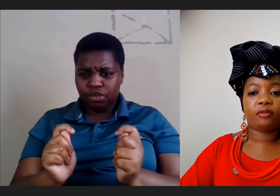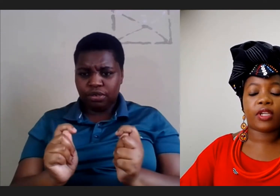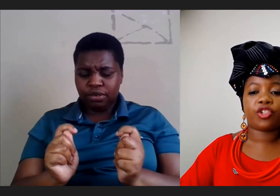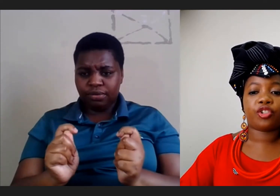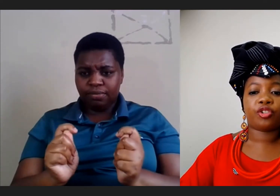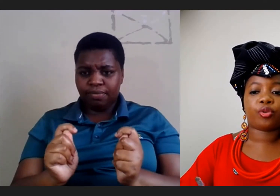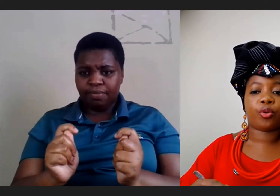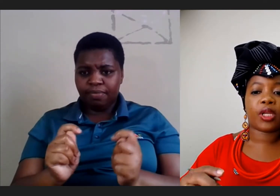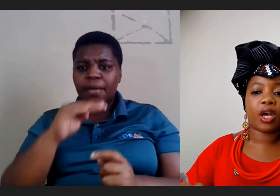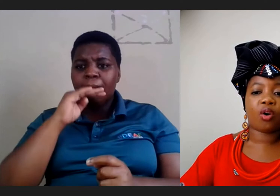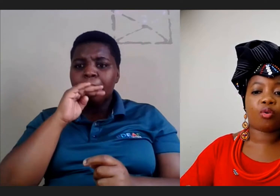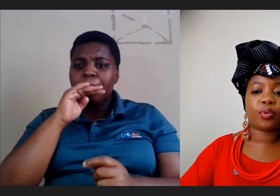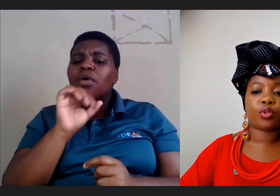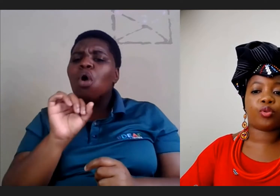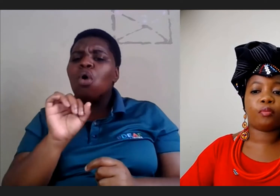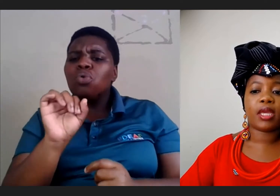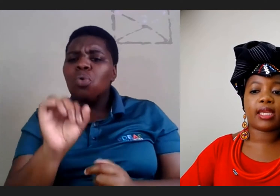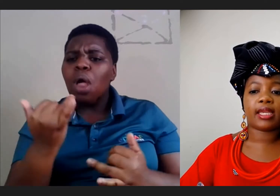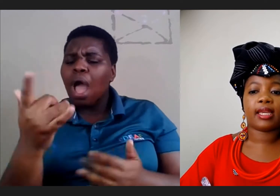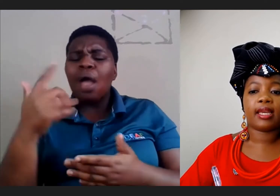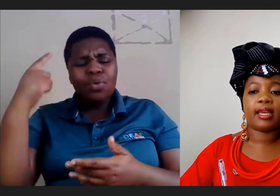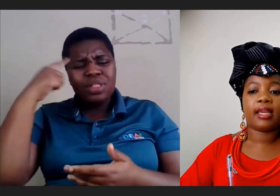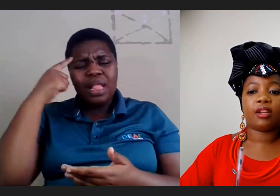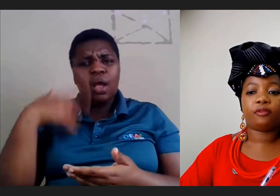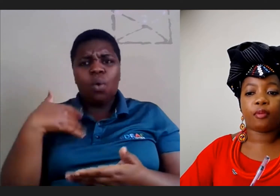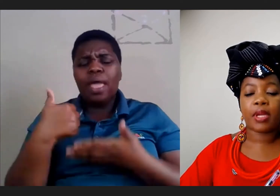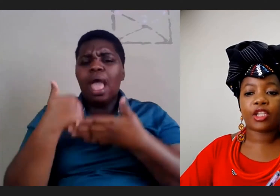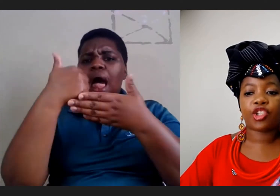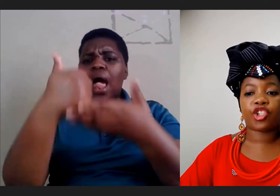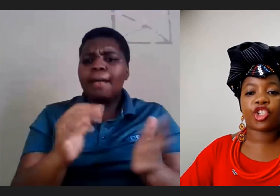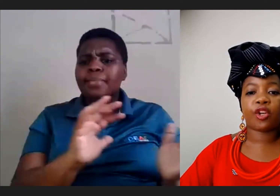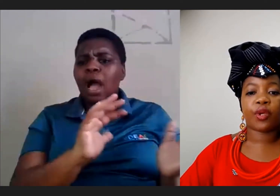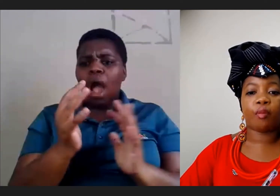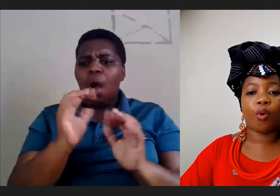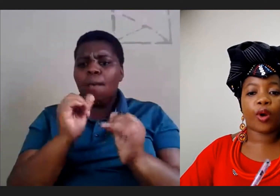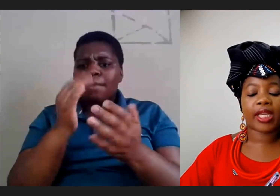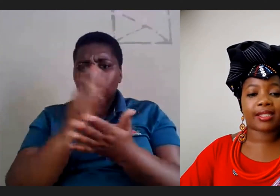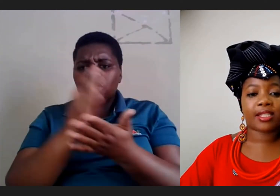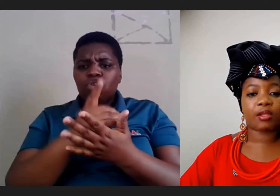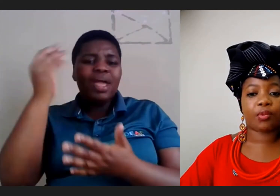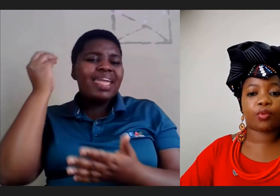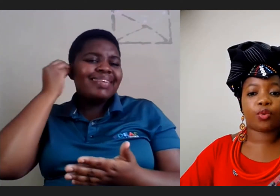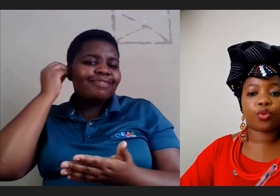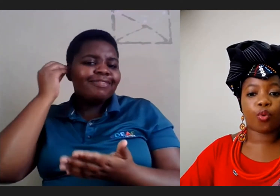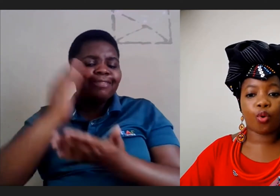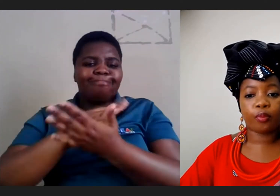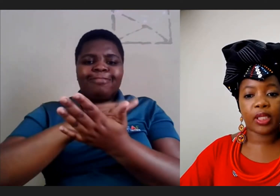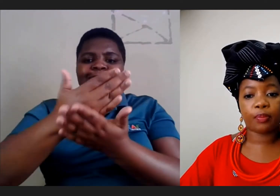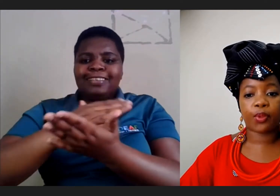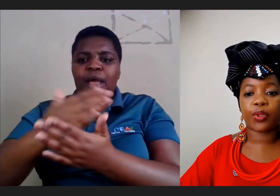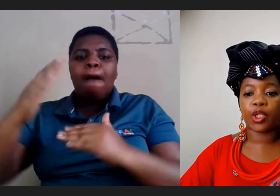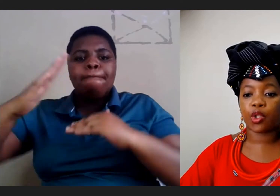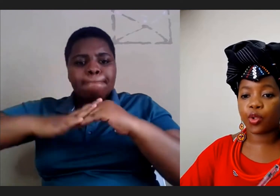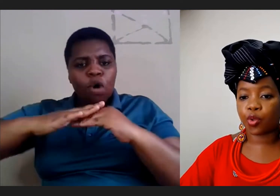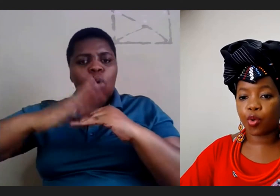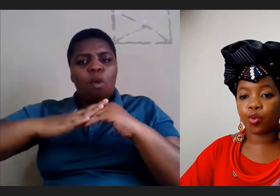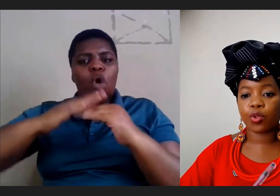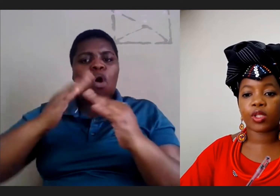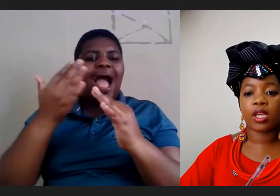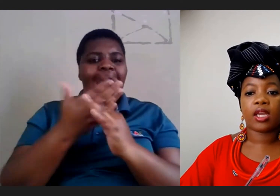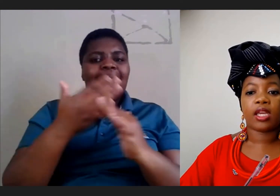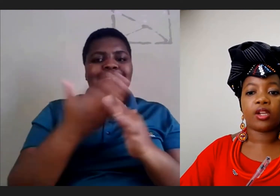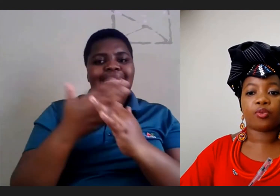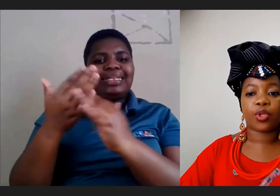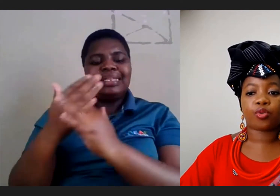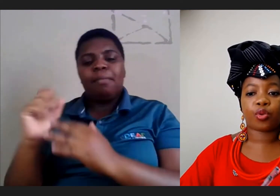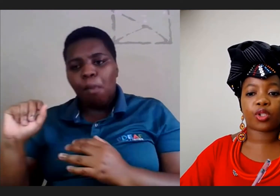What innovations could help to make information sharing more accessible to all people, including